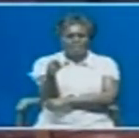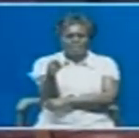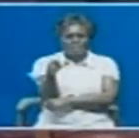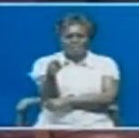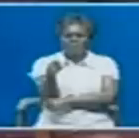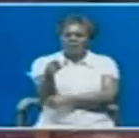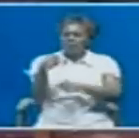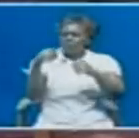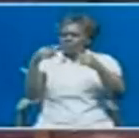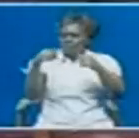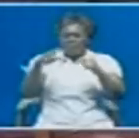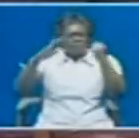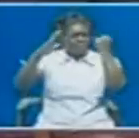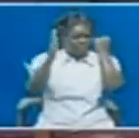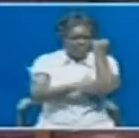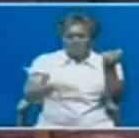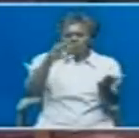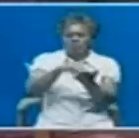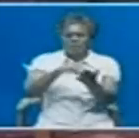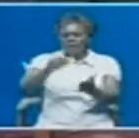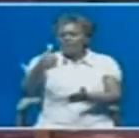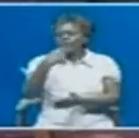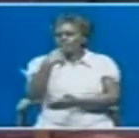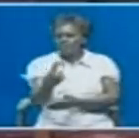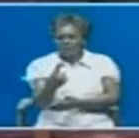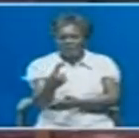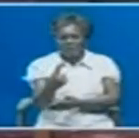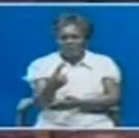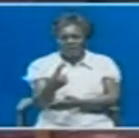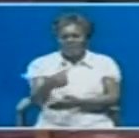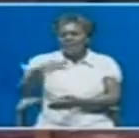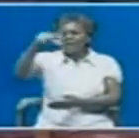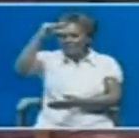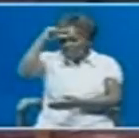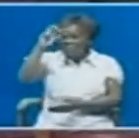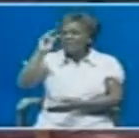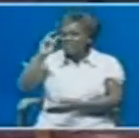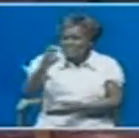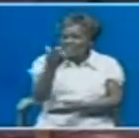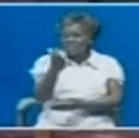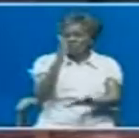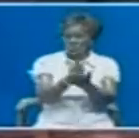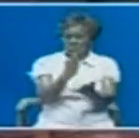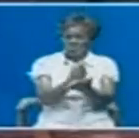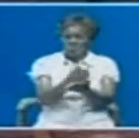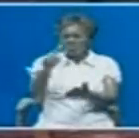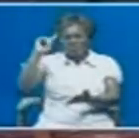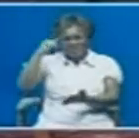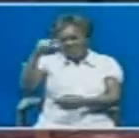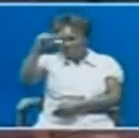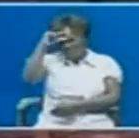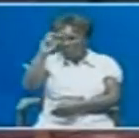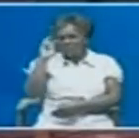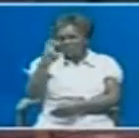Thanks. It's incredible, man. Oscar Nyamwange saying, is the government seeing this? Do you think the government